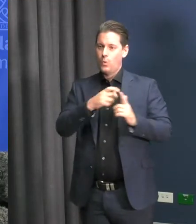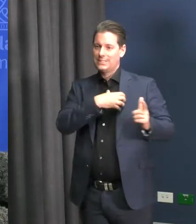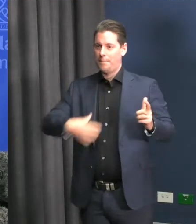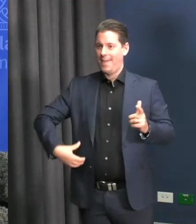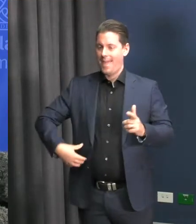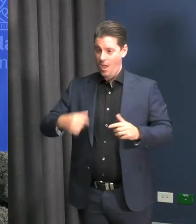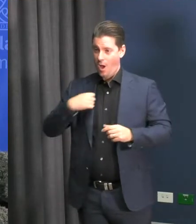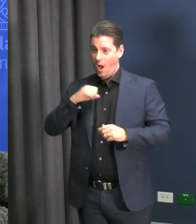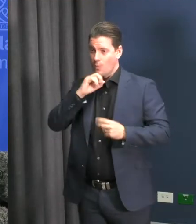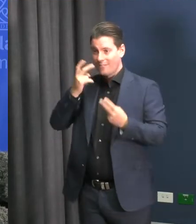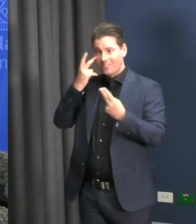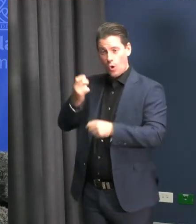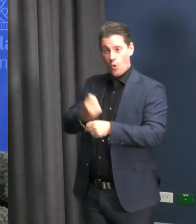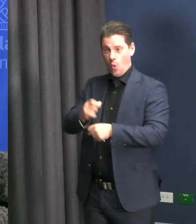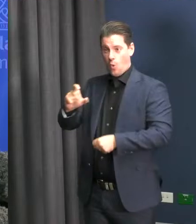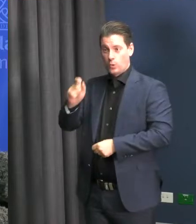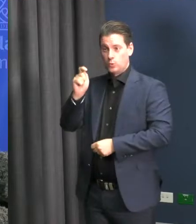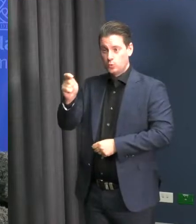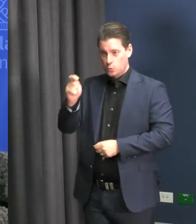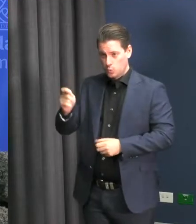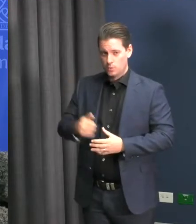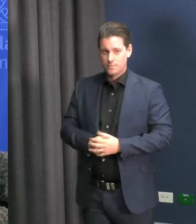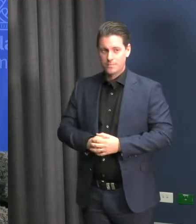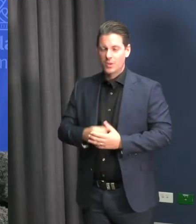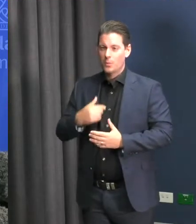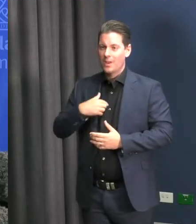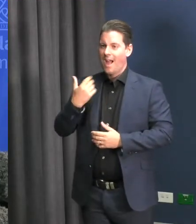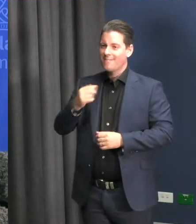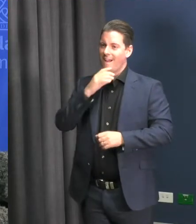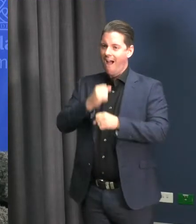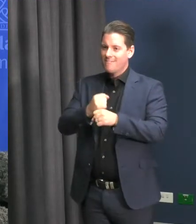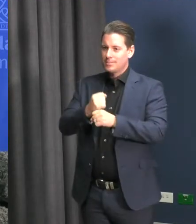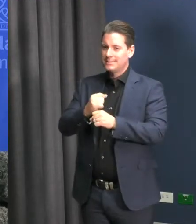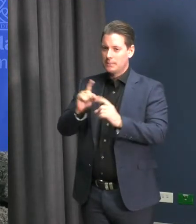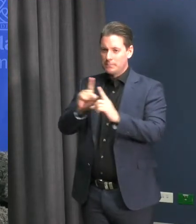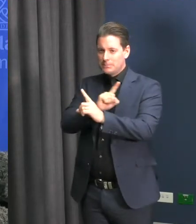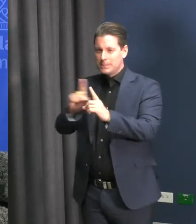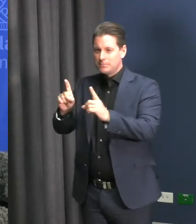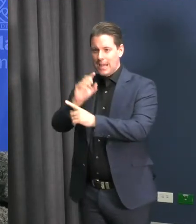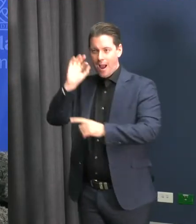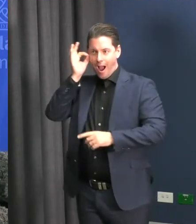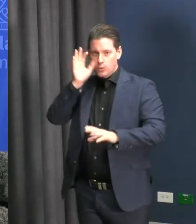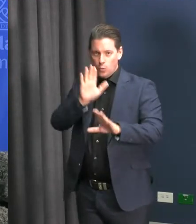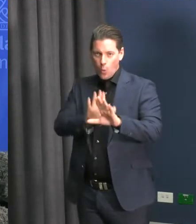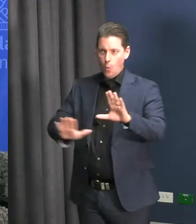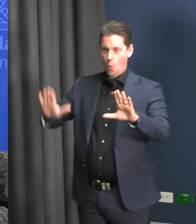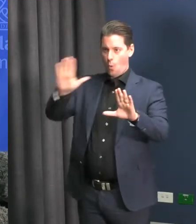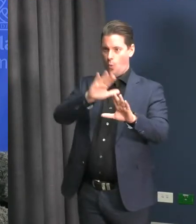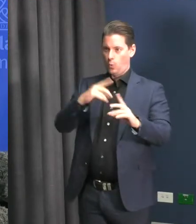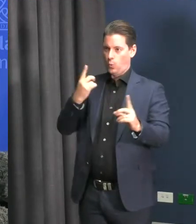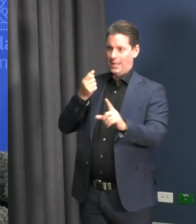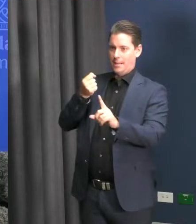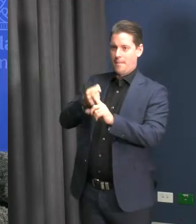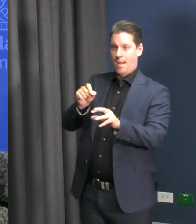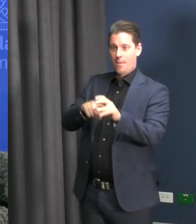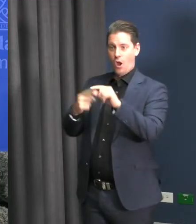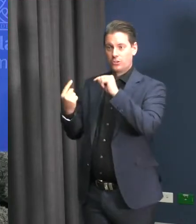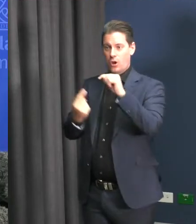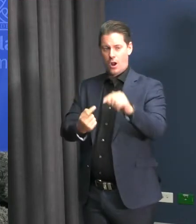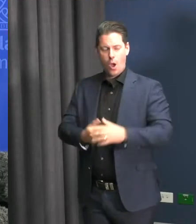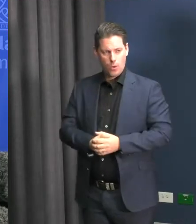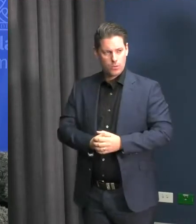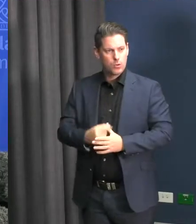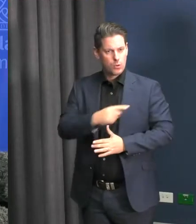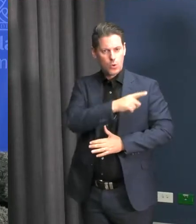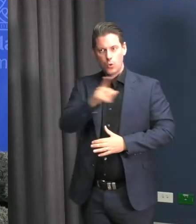have members speaking with councils right across the area. It's critical that people make themselves